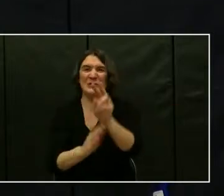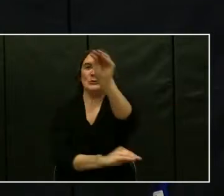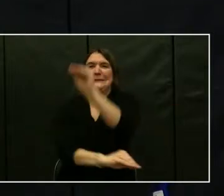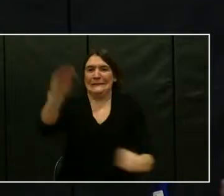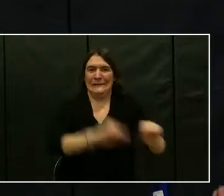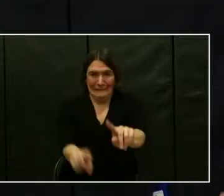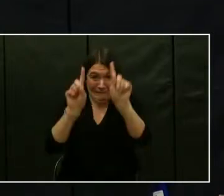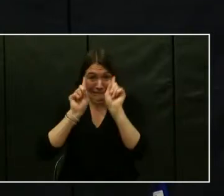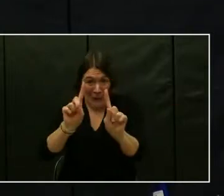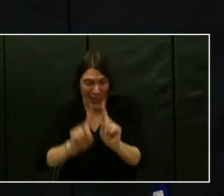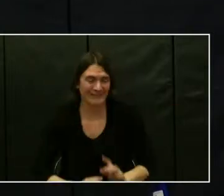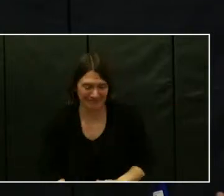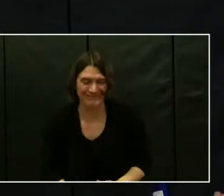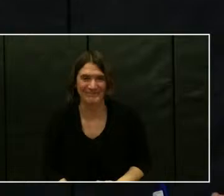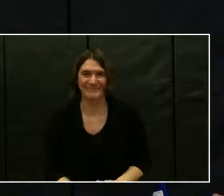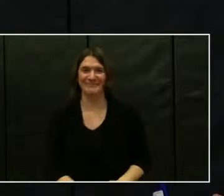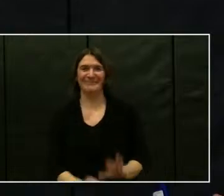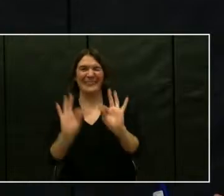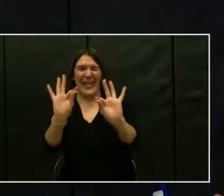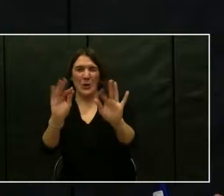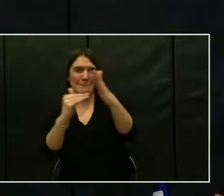to facilitate